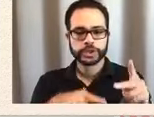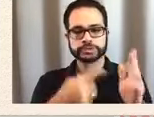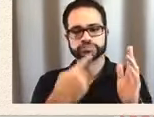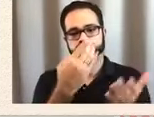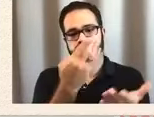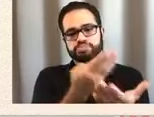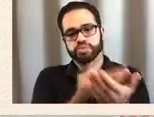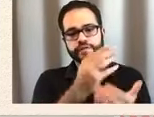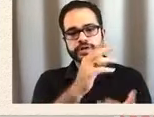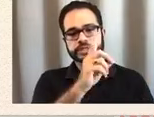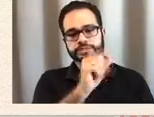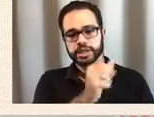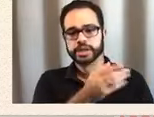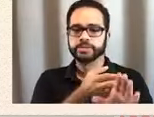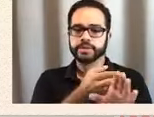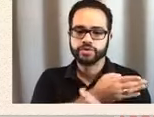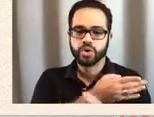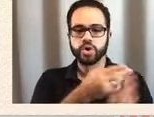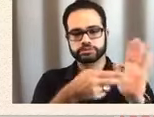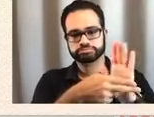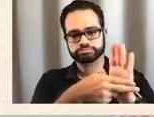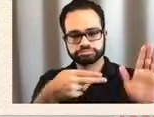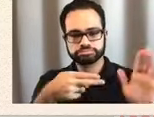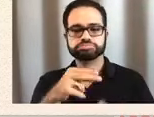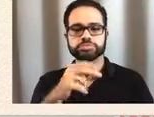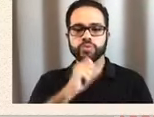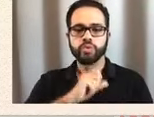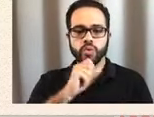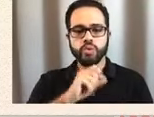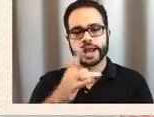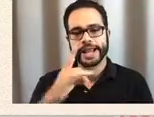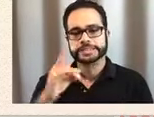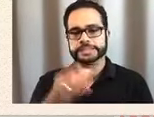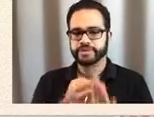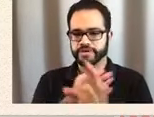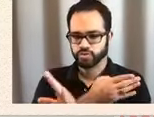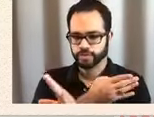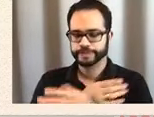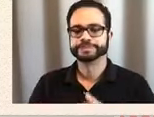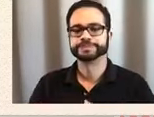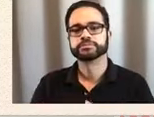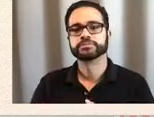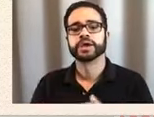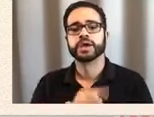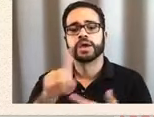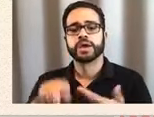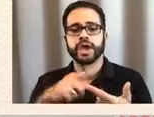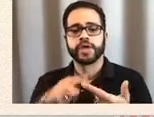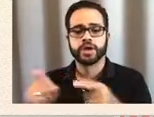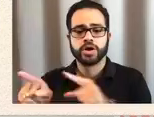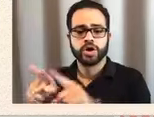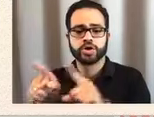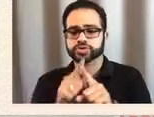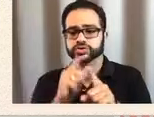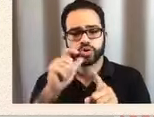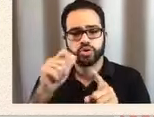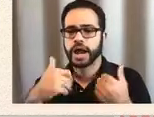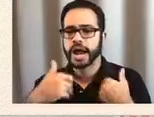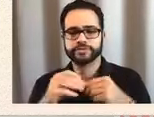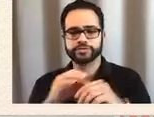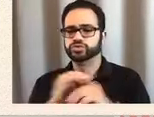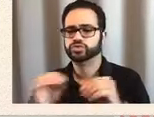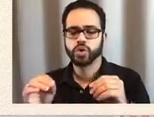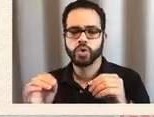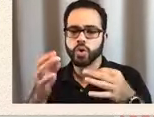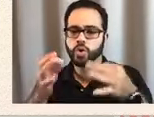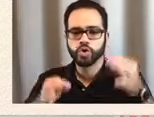the diagnosis prior to the 18th birthday. And further, there's no adjudication of incapacity with guardian